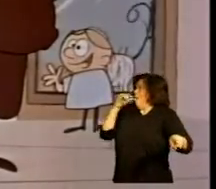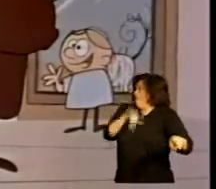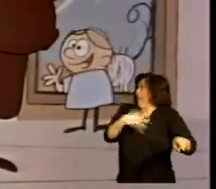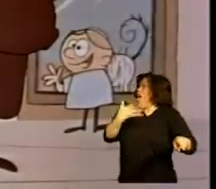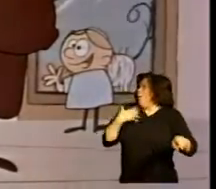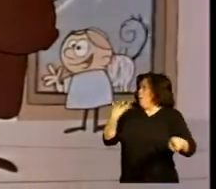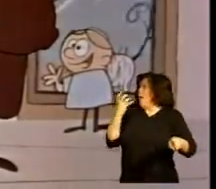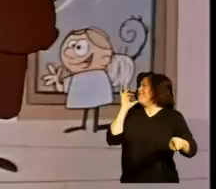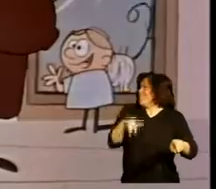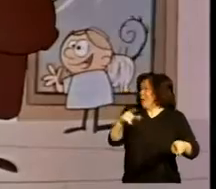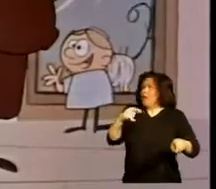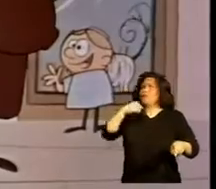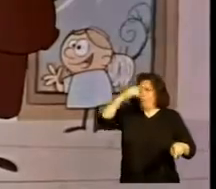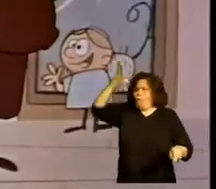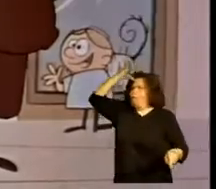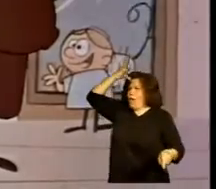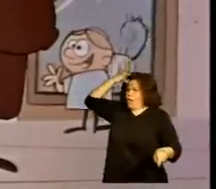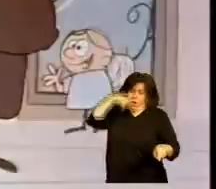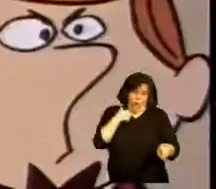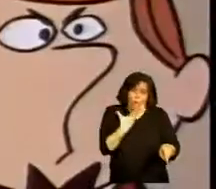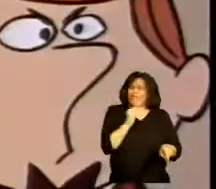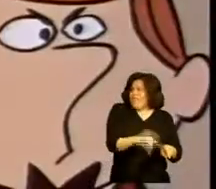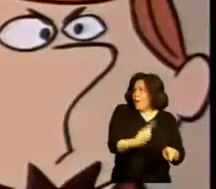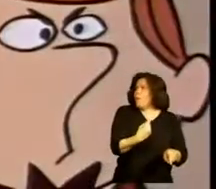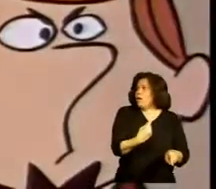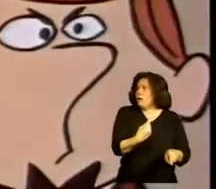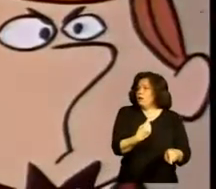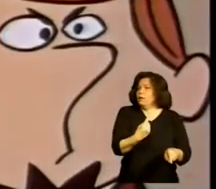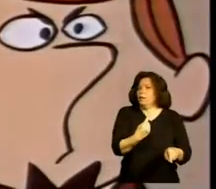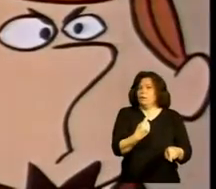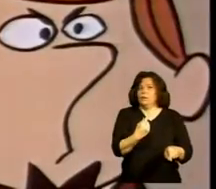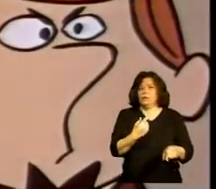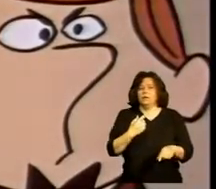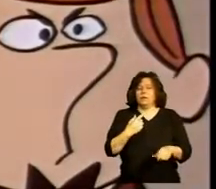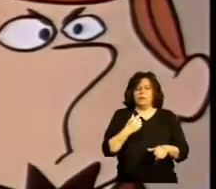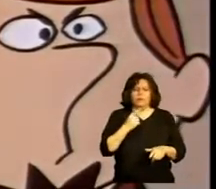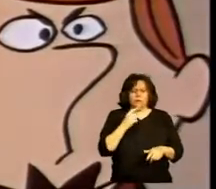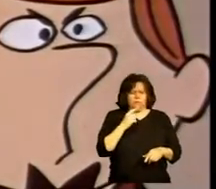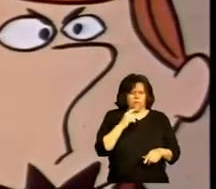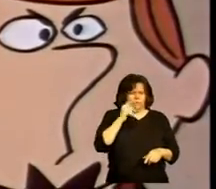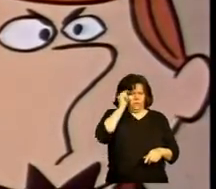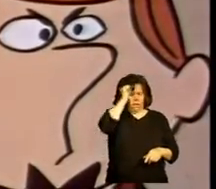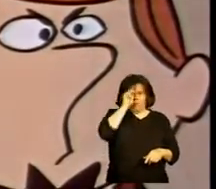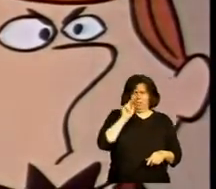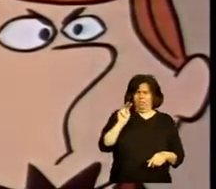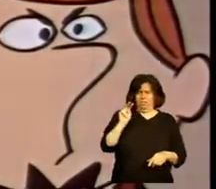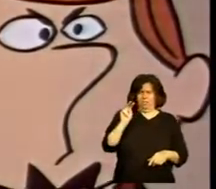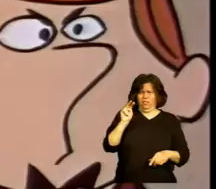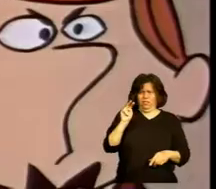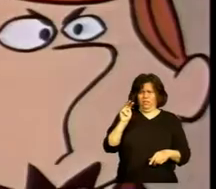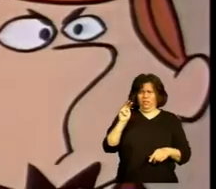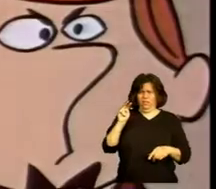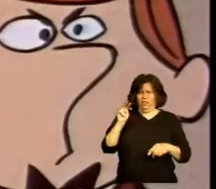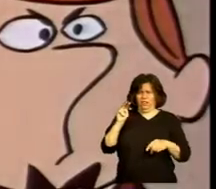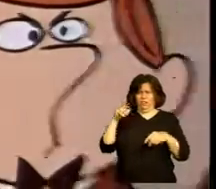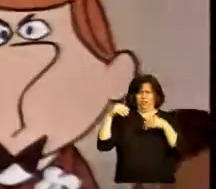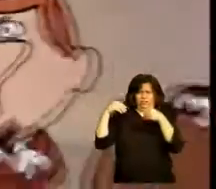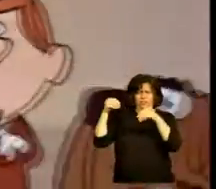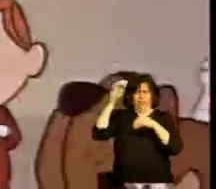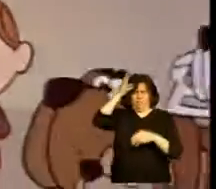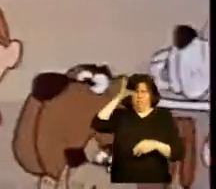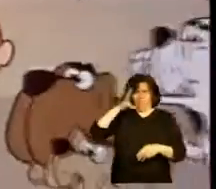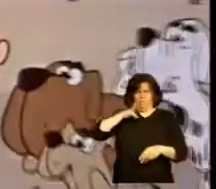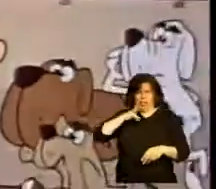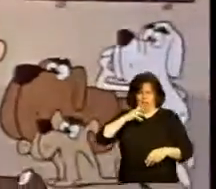want, Tommy told his father. Well, Tommy didn't know exactly why the pet shop man was